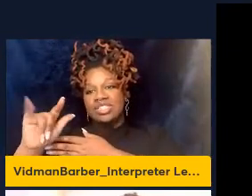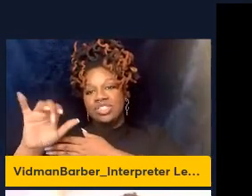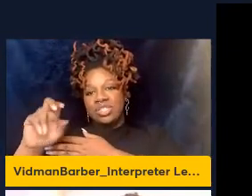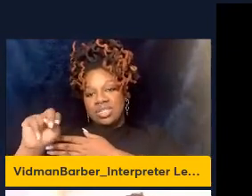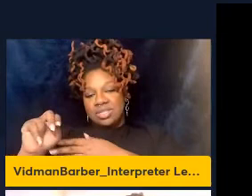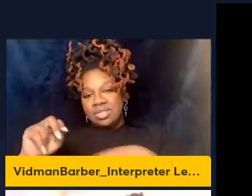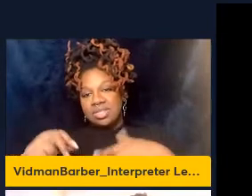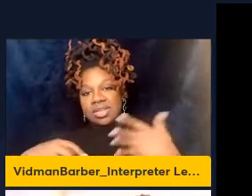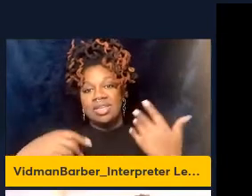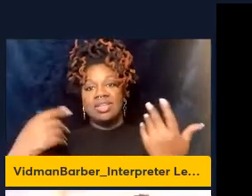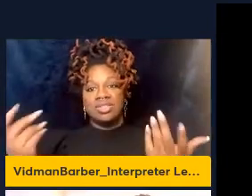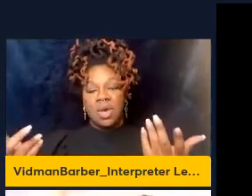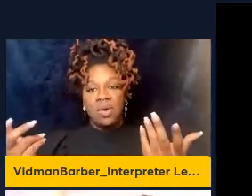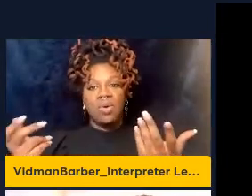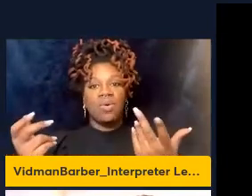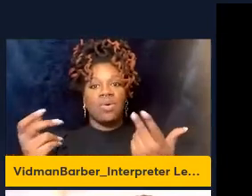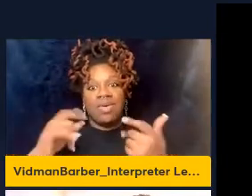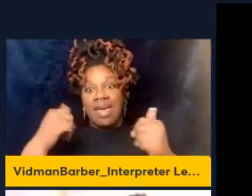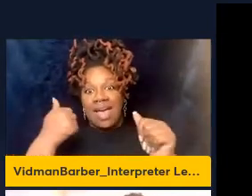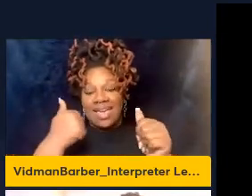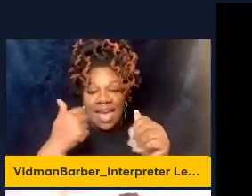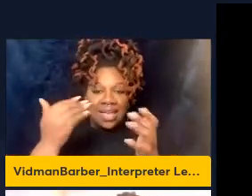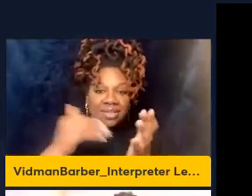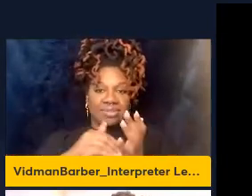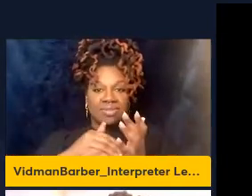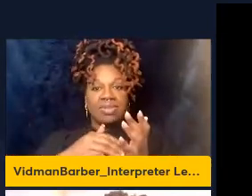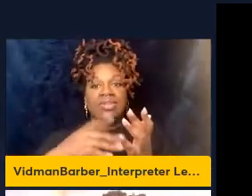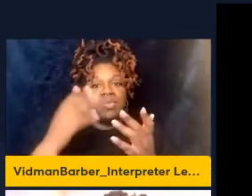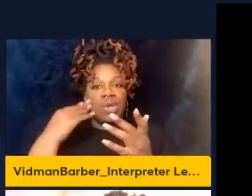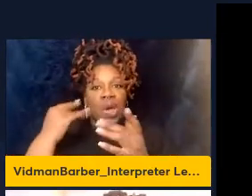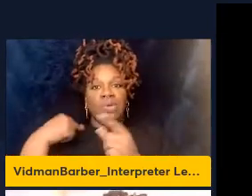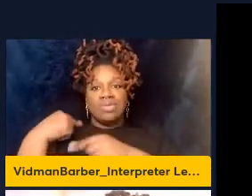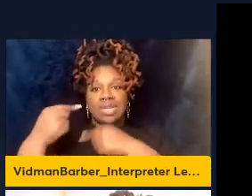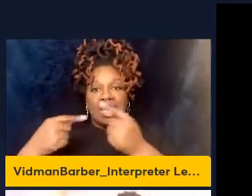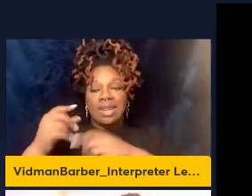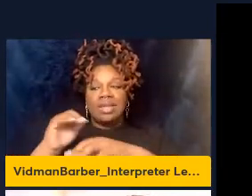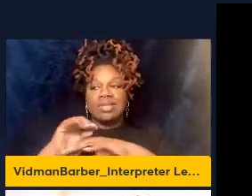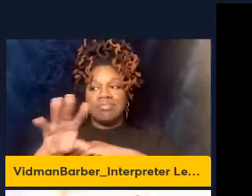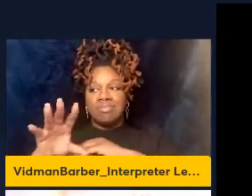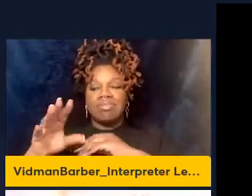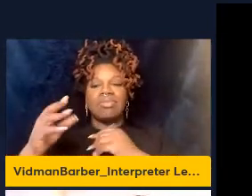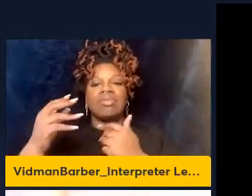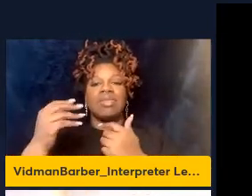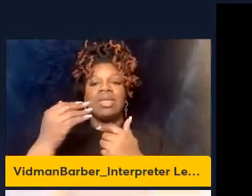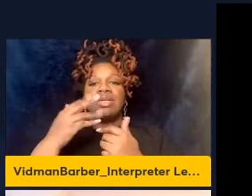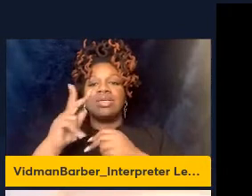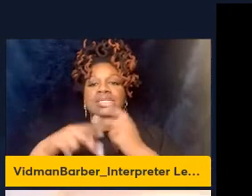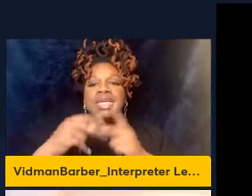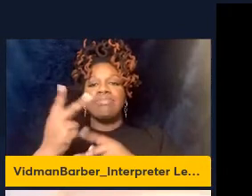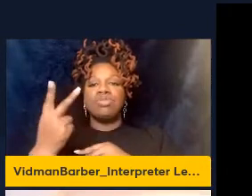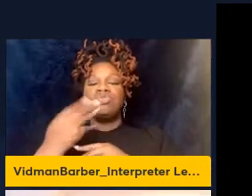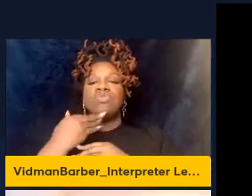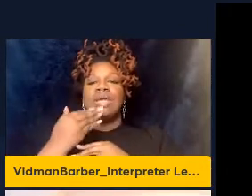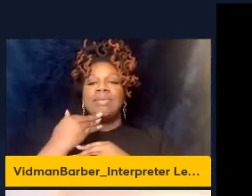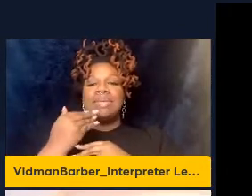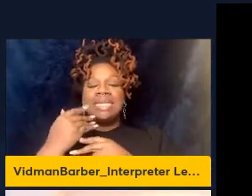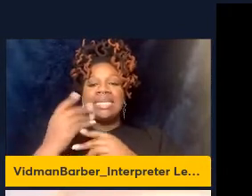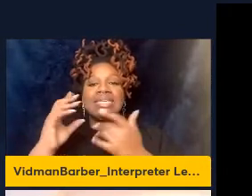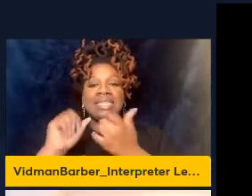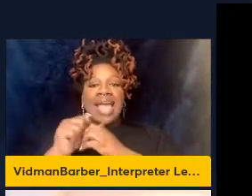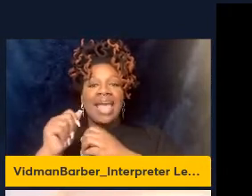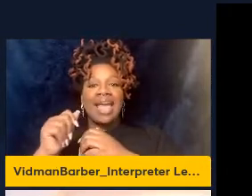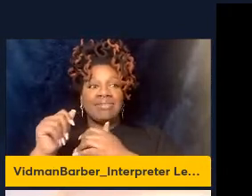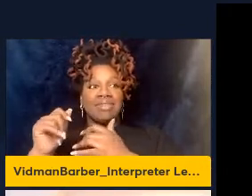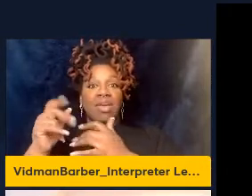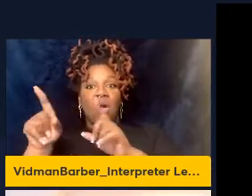type 2 diabetes. So of course, we could easily have differences in our genetics of how we respond to different lipids in response to diet. So